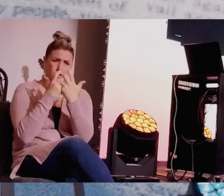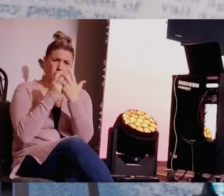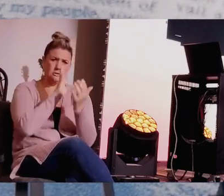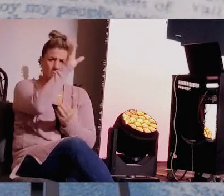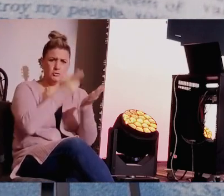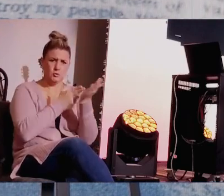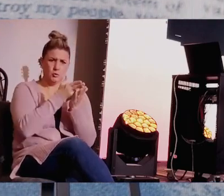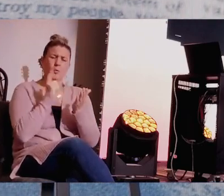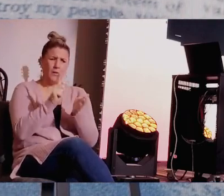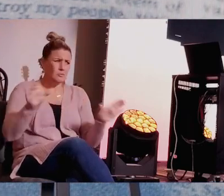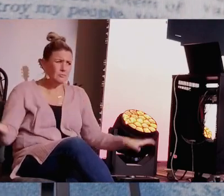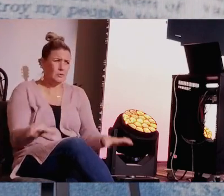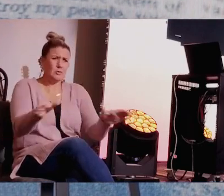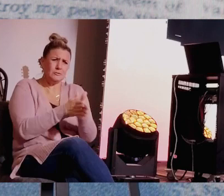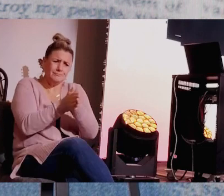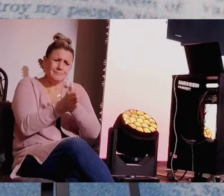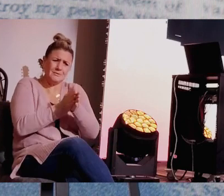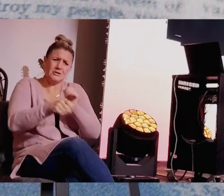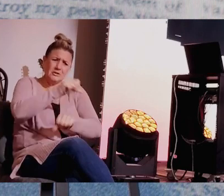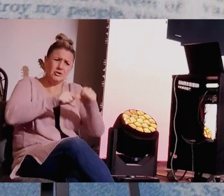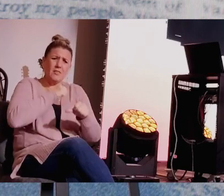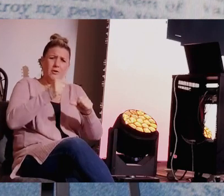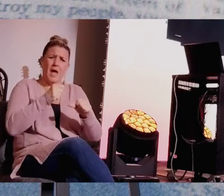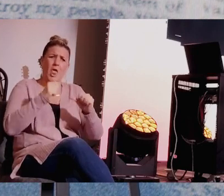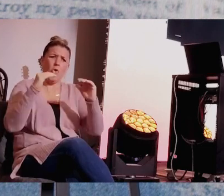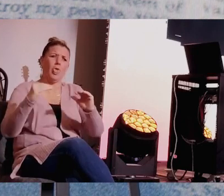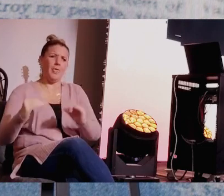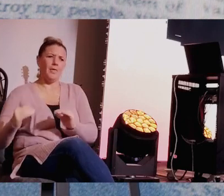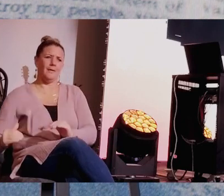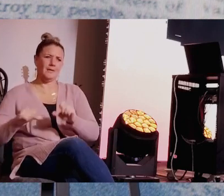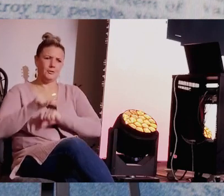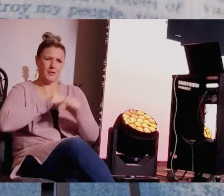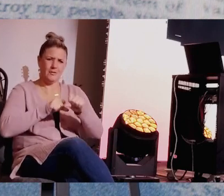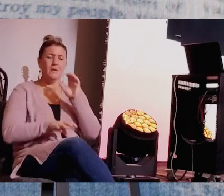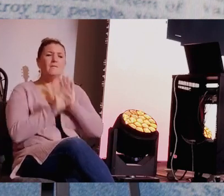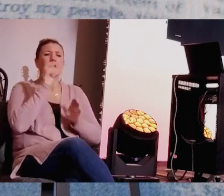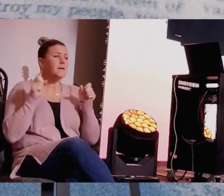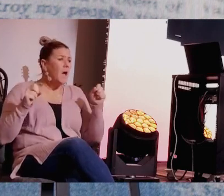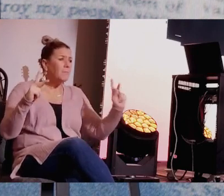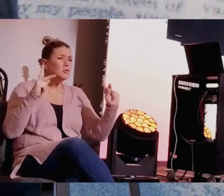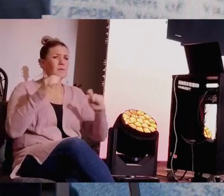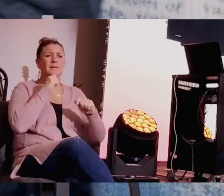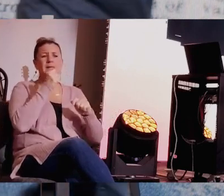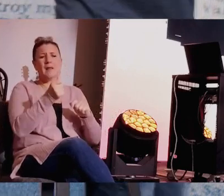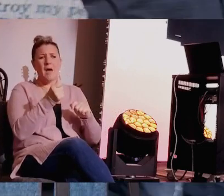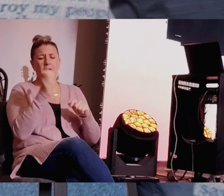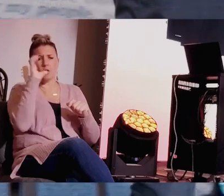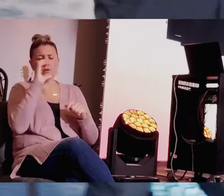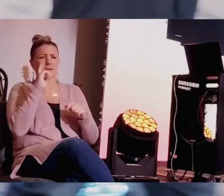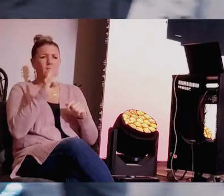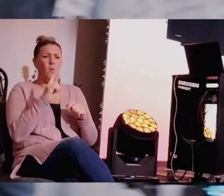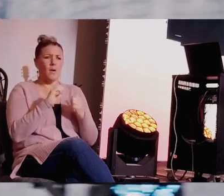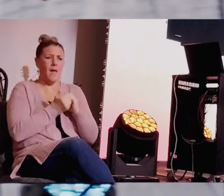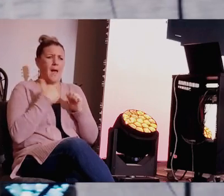We need to encourage each other and not beat each other anymore. Amen? We need to start looking for opportunity rather than looking for ways we can